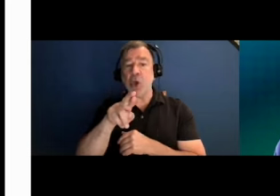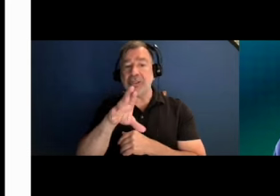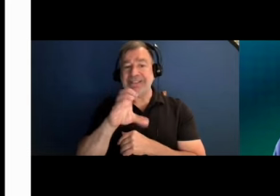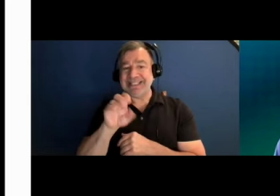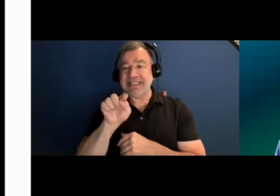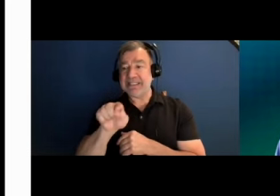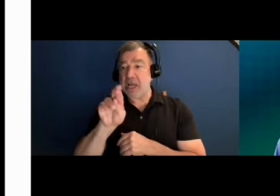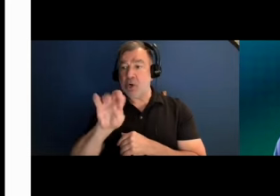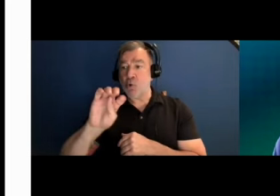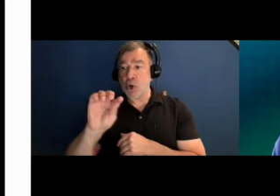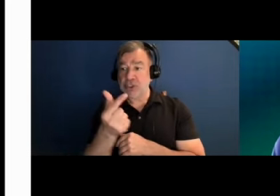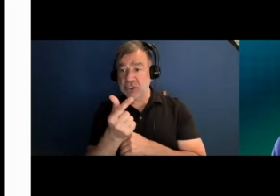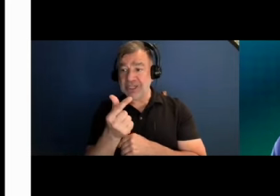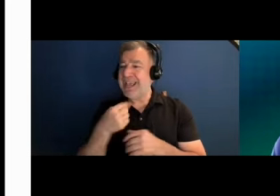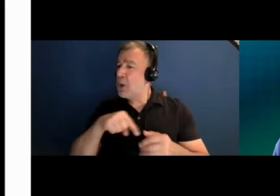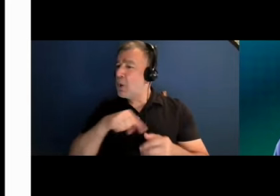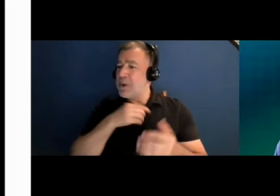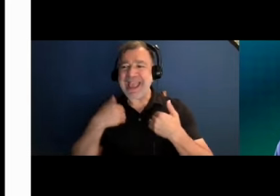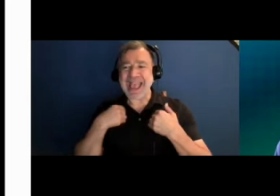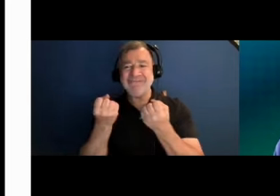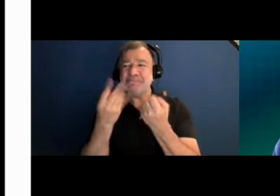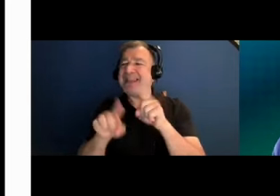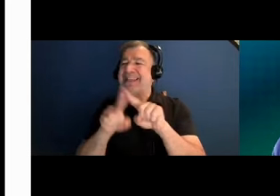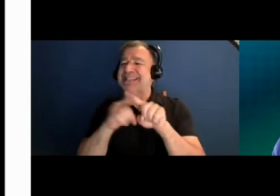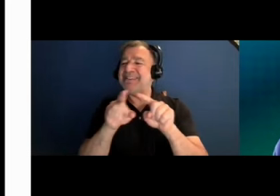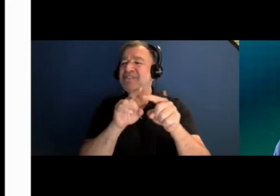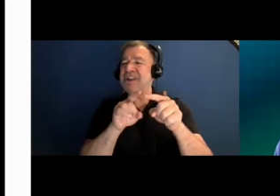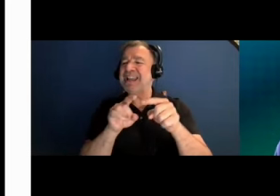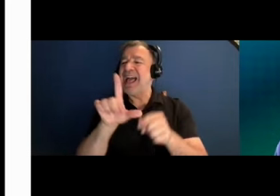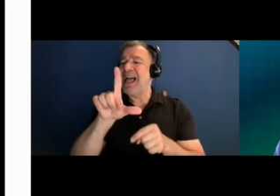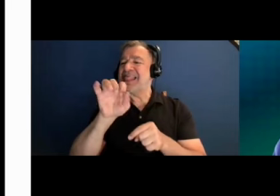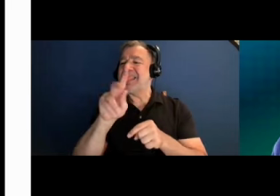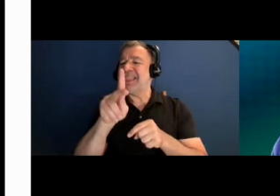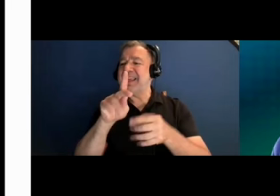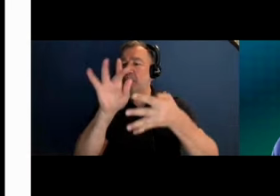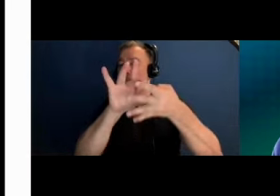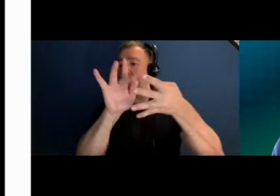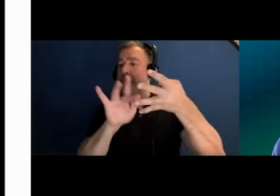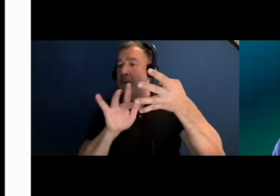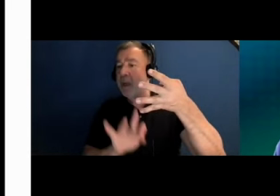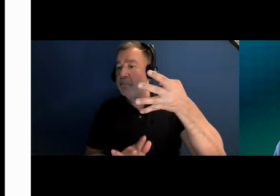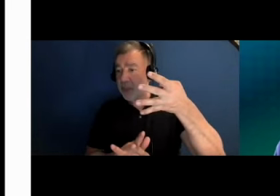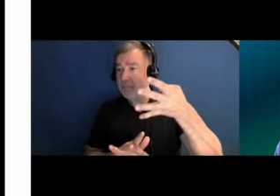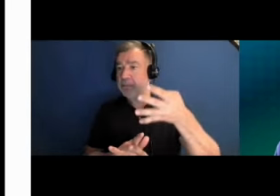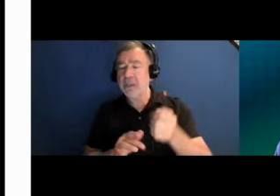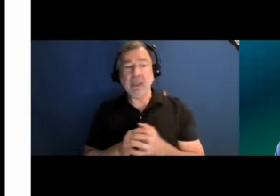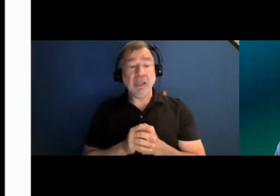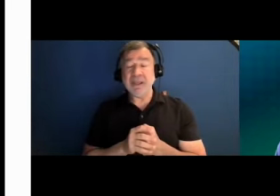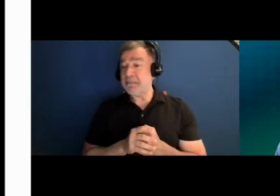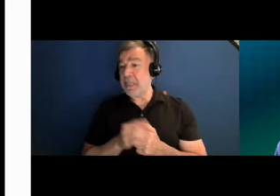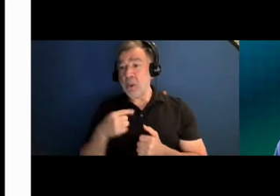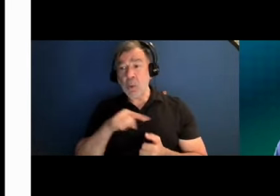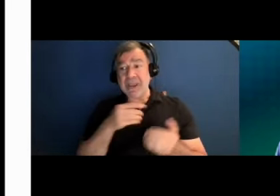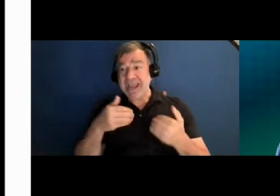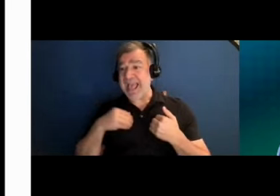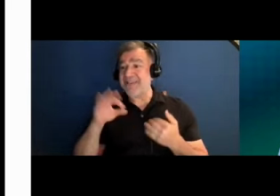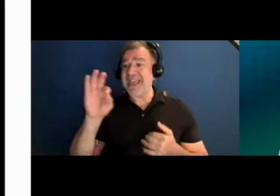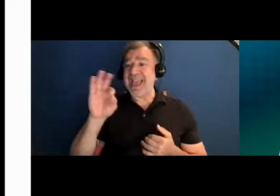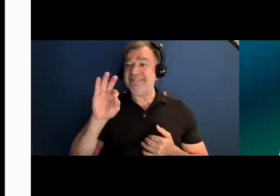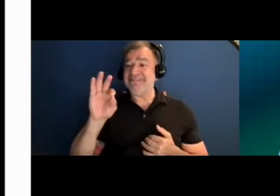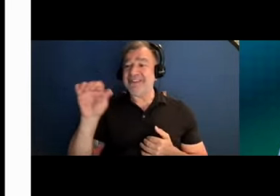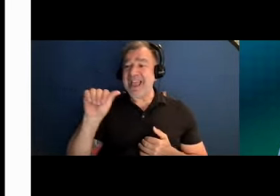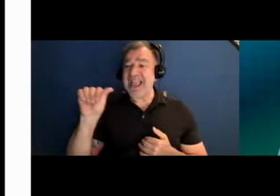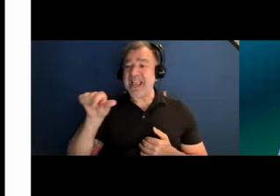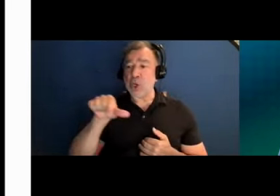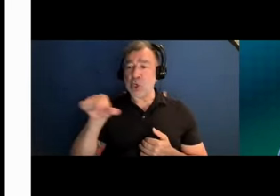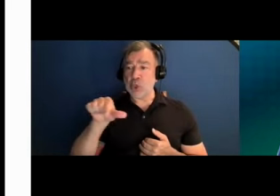resources that we've curated for our visitors throughout the past 10 years. We have frequently asked questions. So if